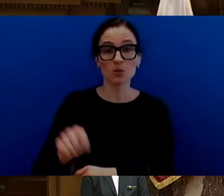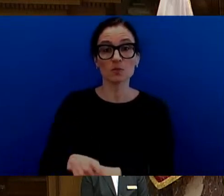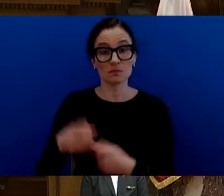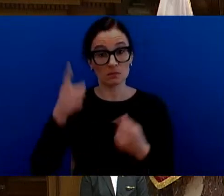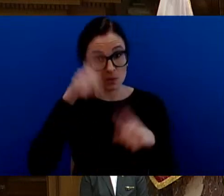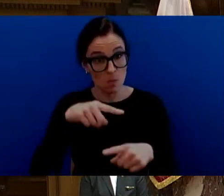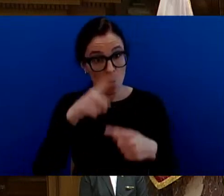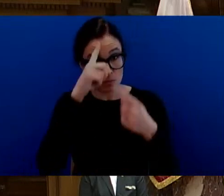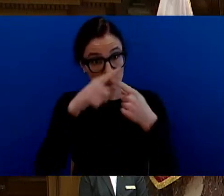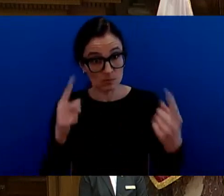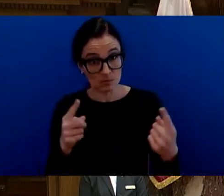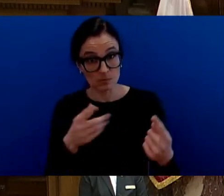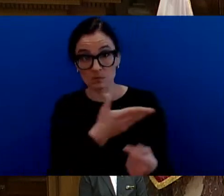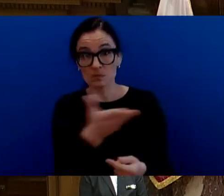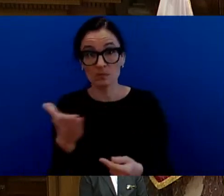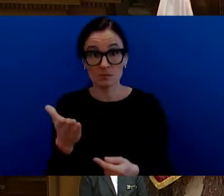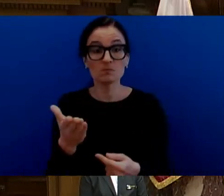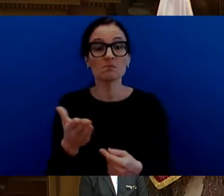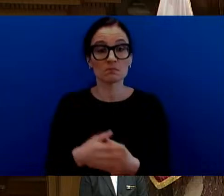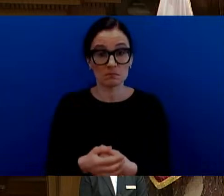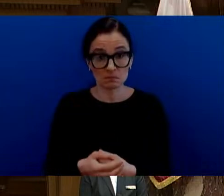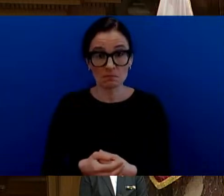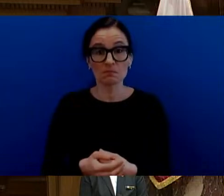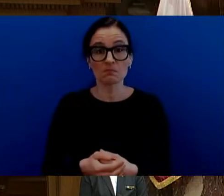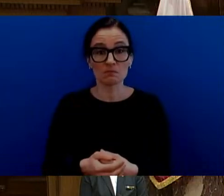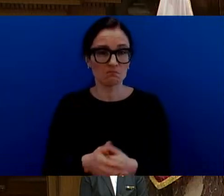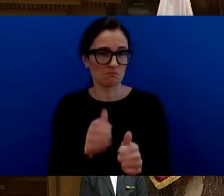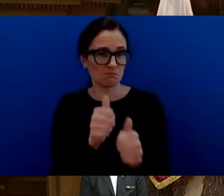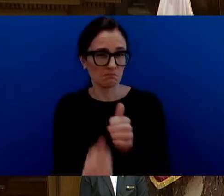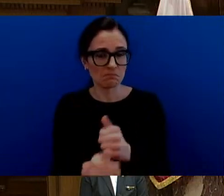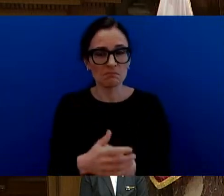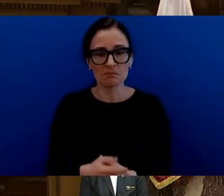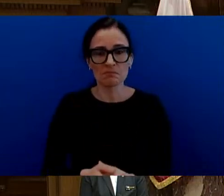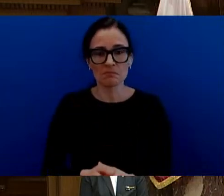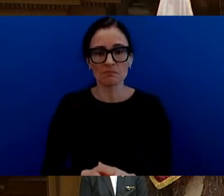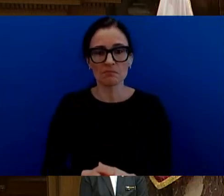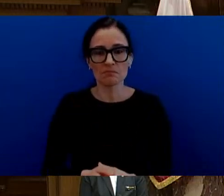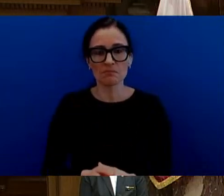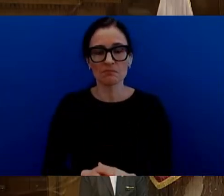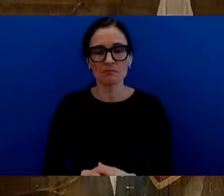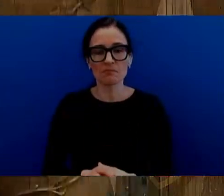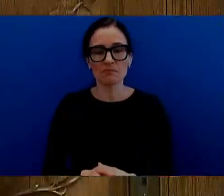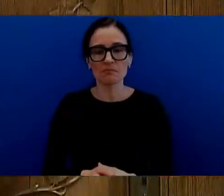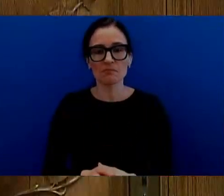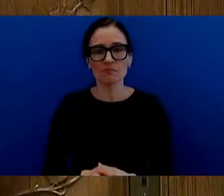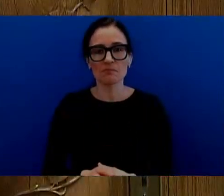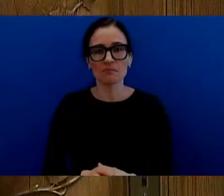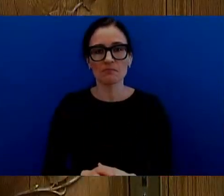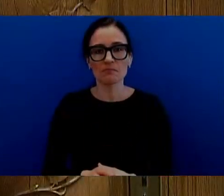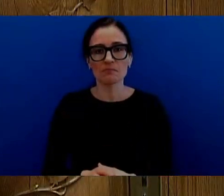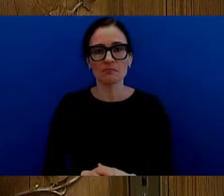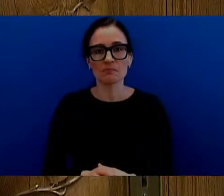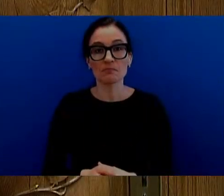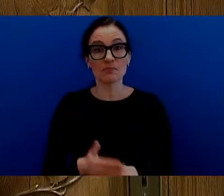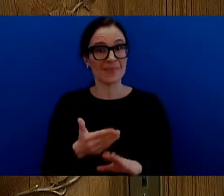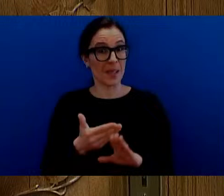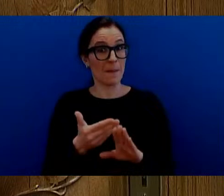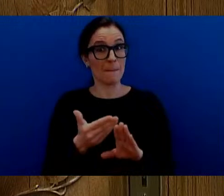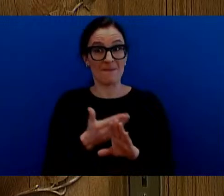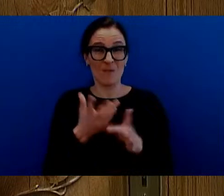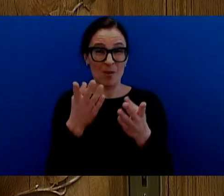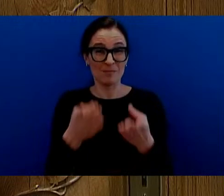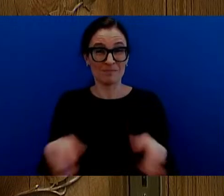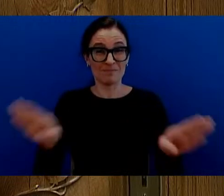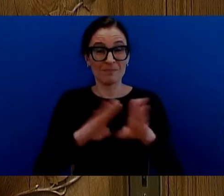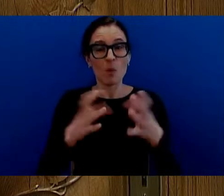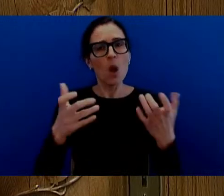House, I would like to invite all members and their guests downstairs, one floor down, for a reception. So please ask